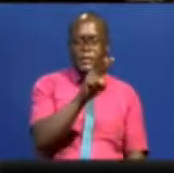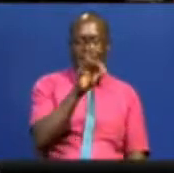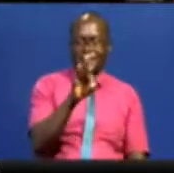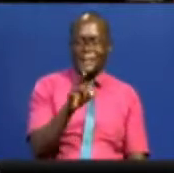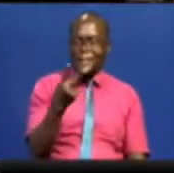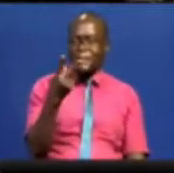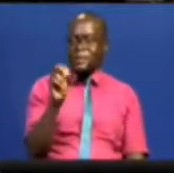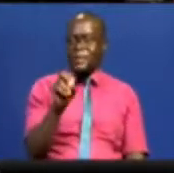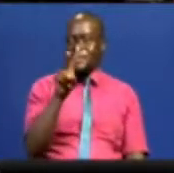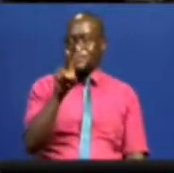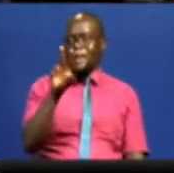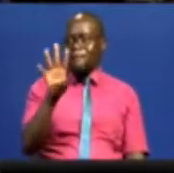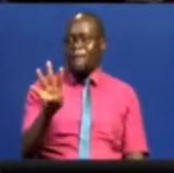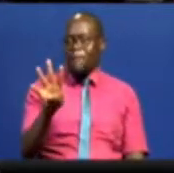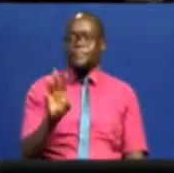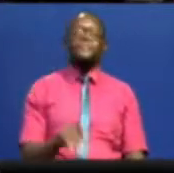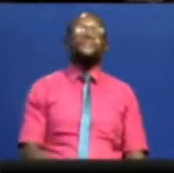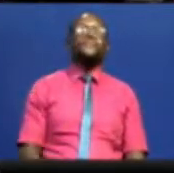2023-2024.